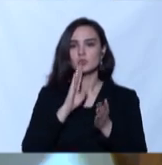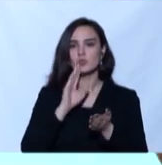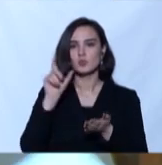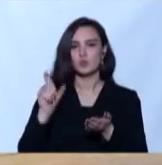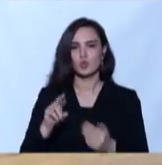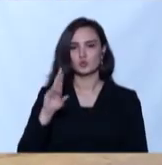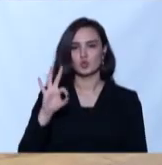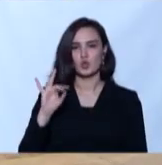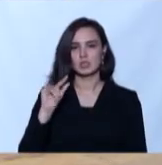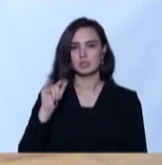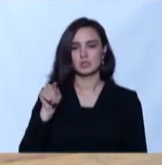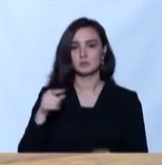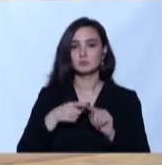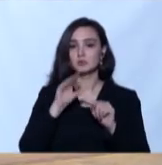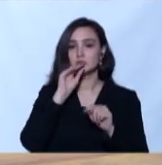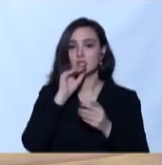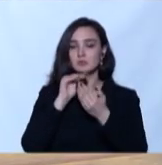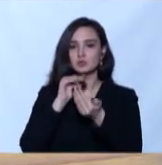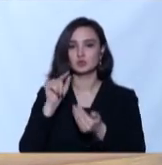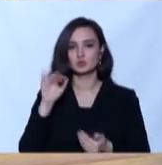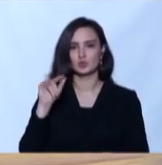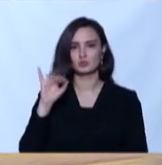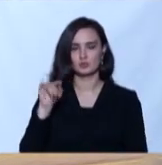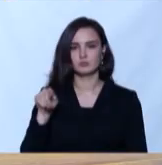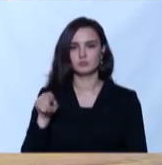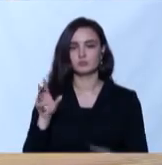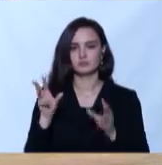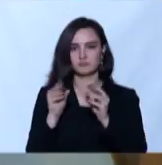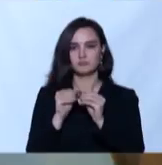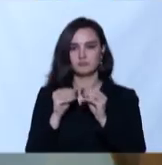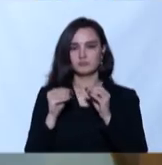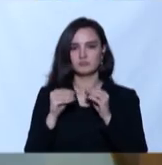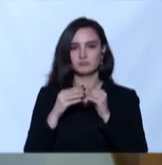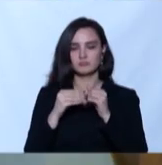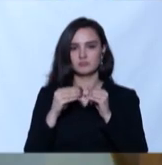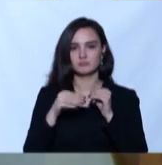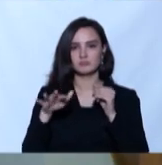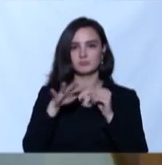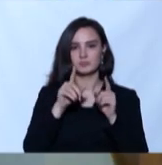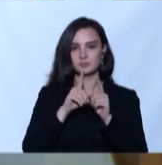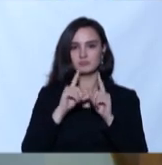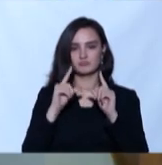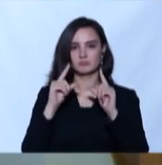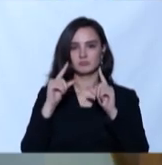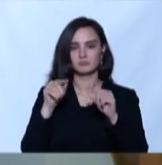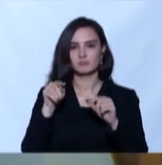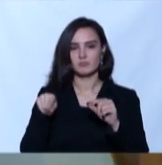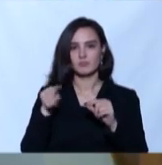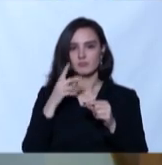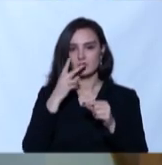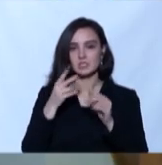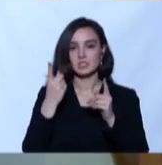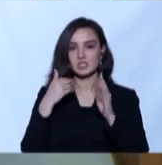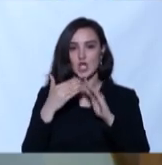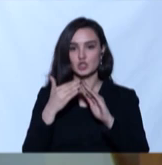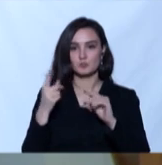Dorothy, and her dog, Toto. They are carried to the land of Oz by a tornado, and they must find their way back